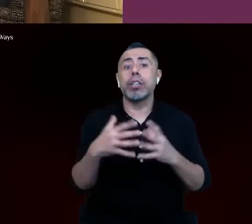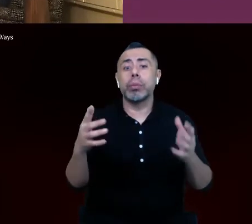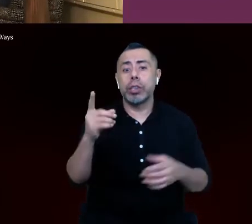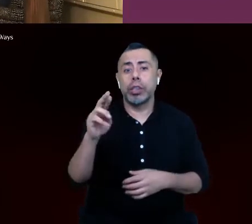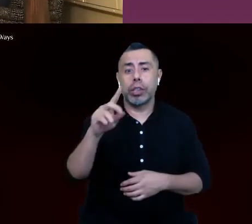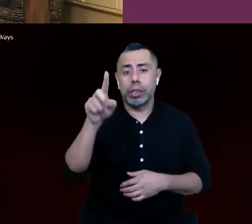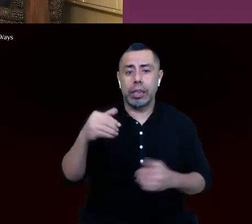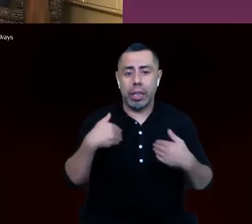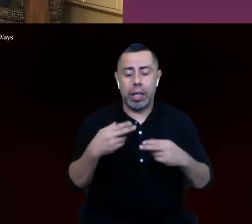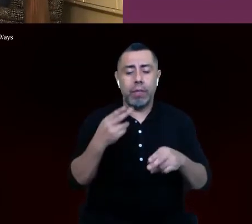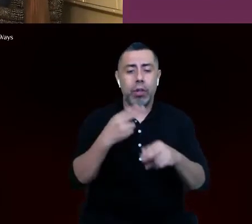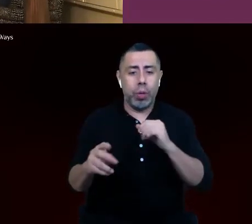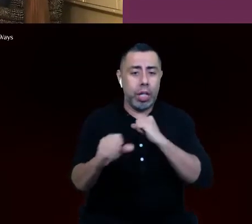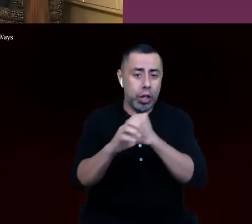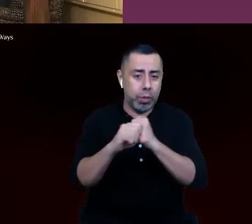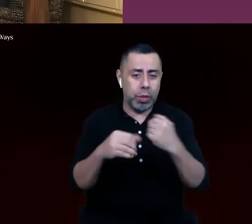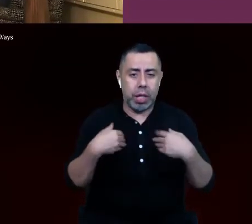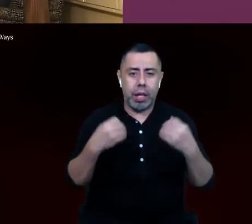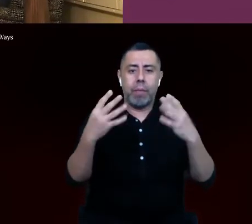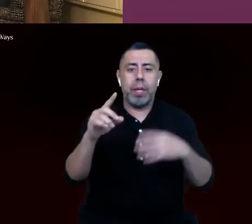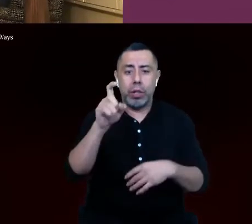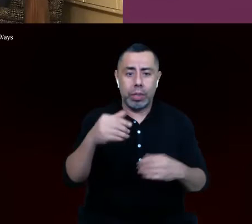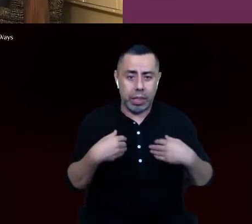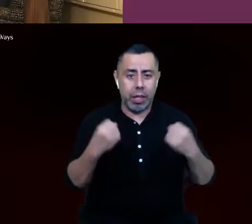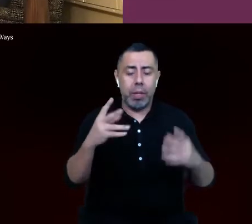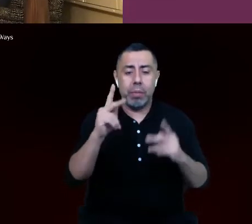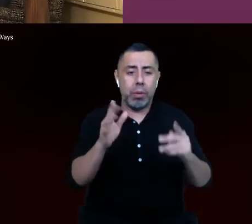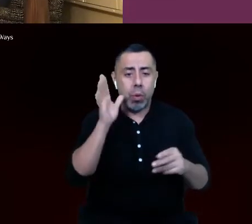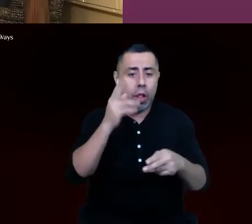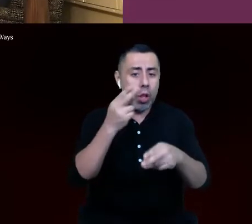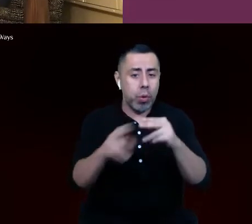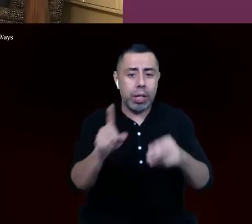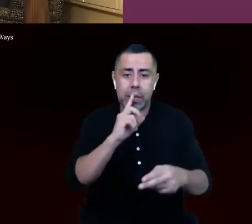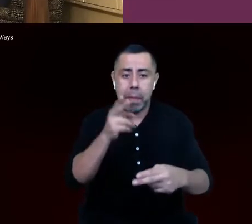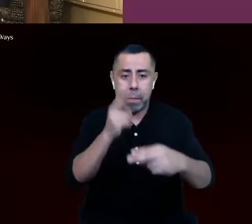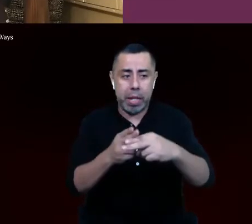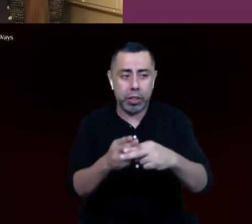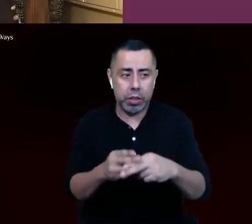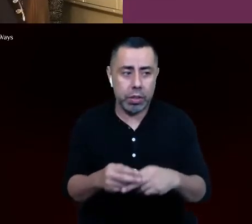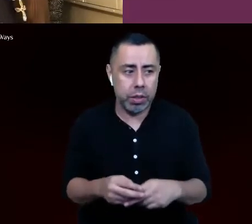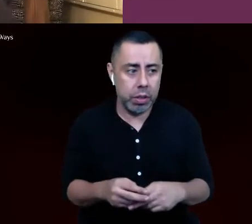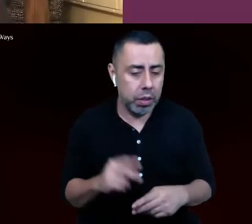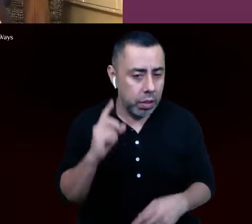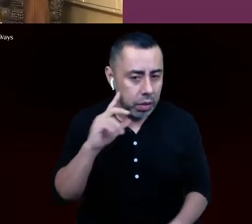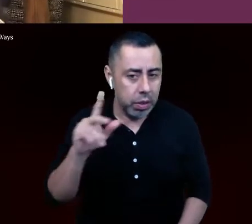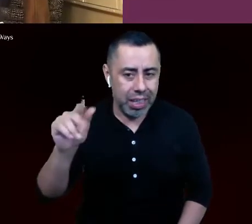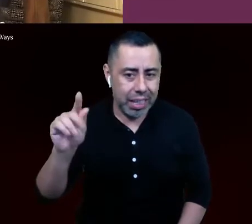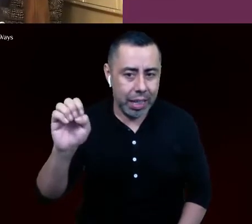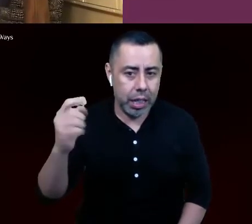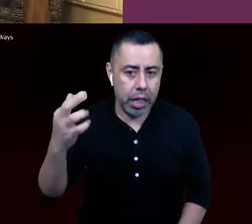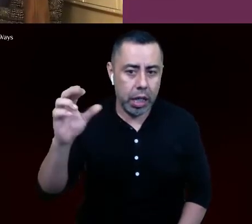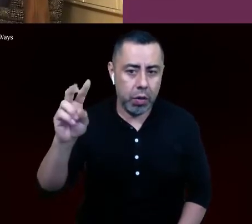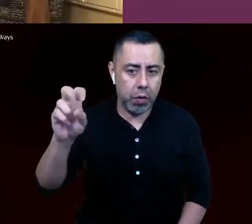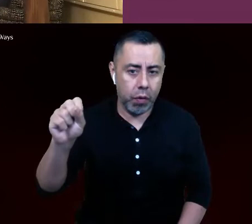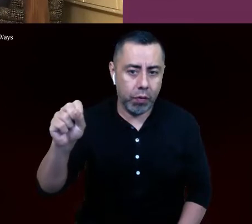questions, a lot of people, and I'm just going to mention really quickly, Kate Groves, March